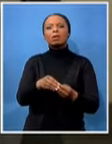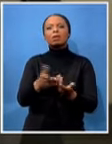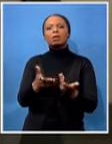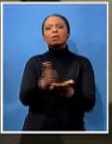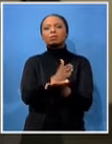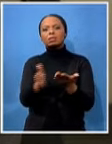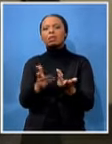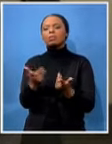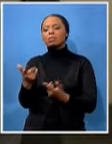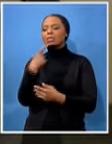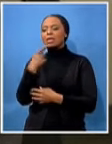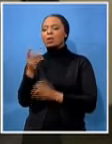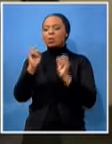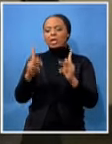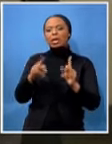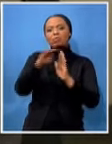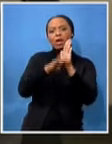are the